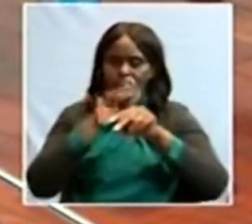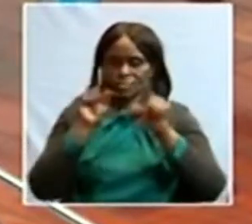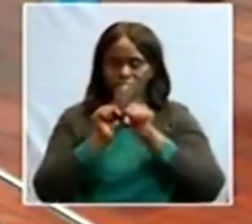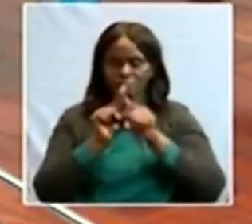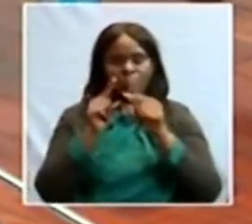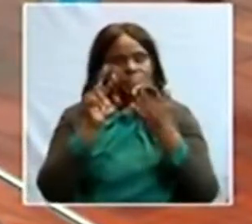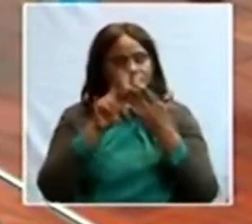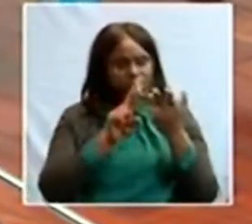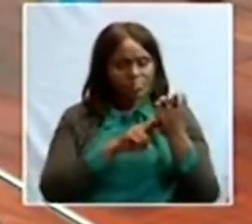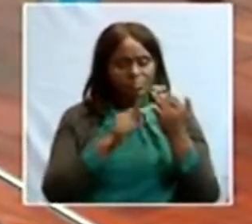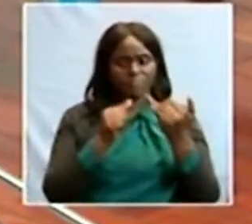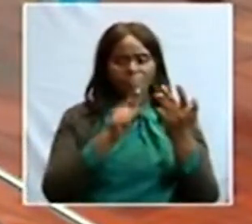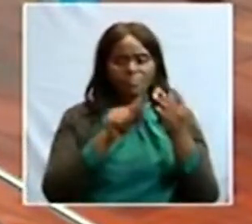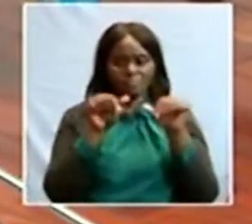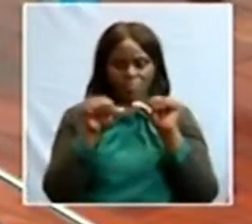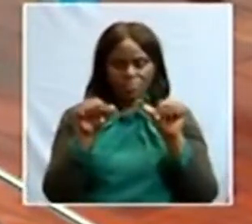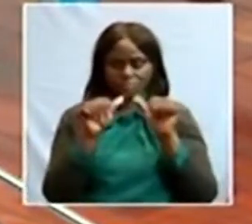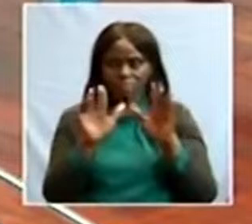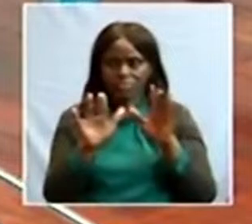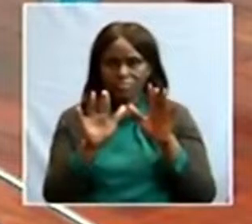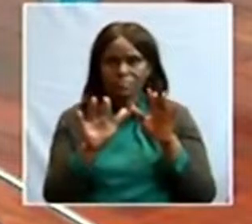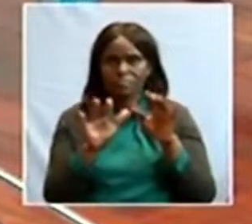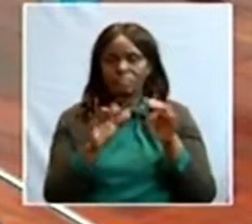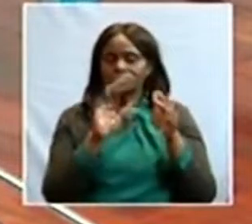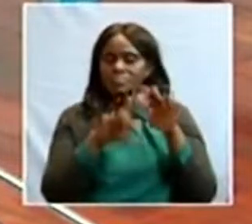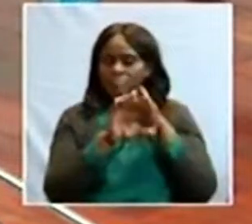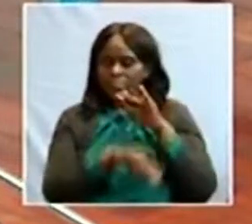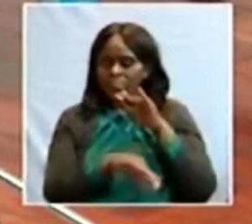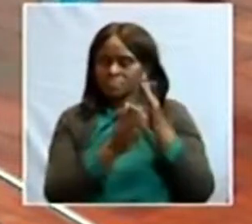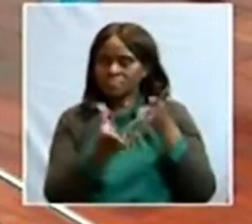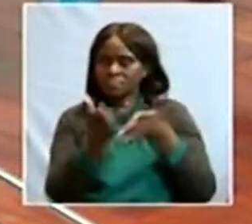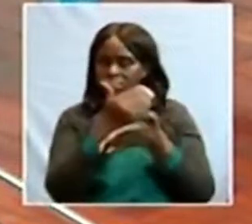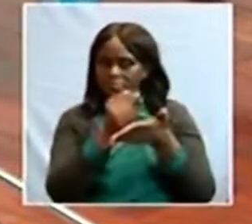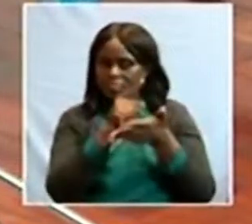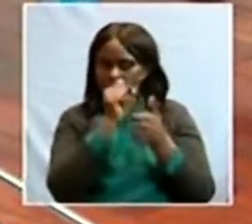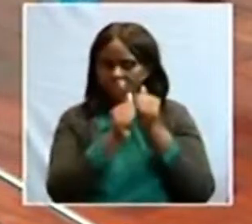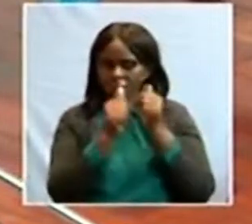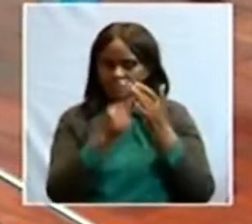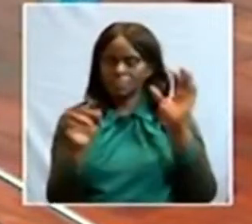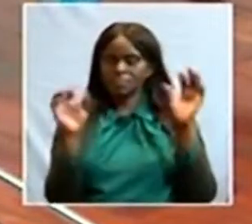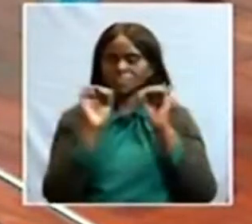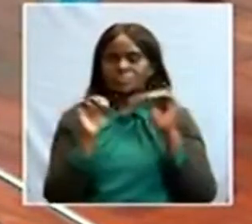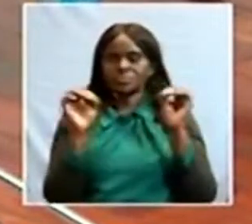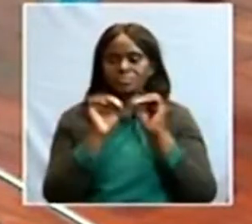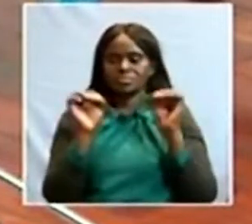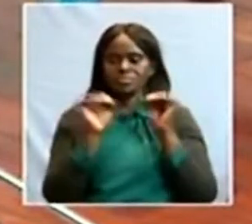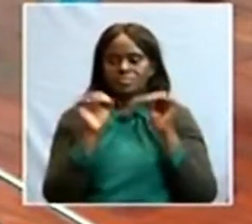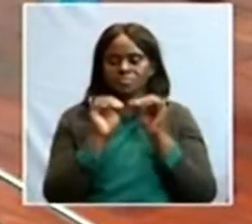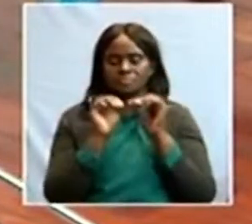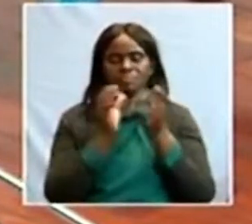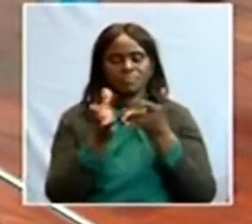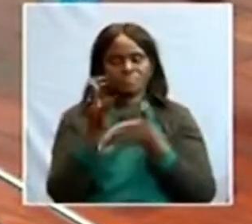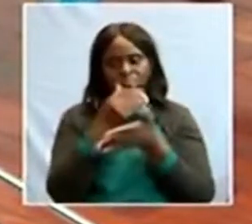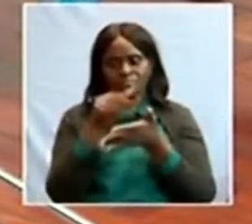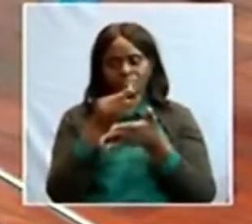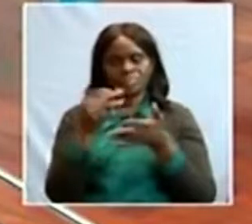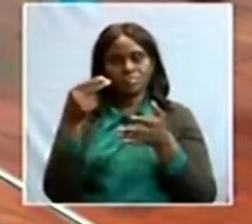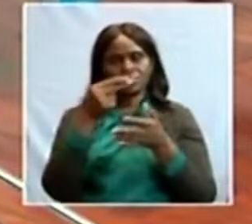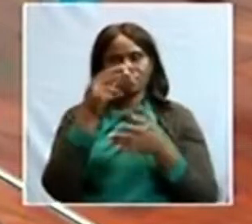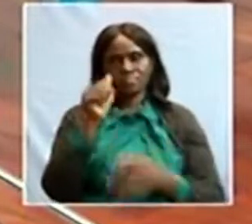wishes to report that the under collection was due to non-collection of harbour